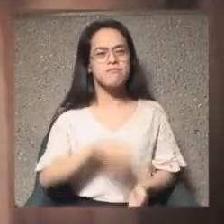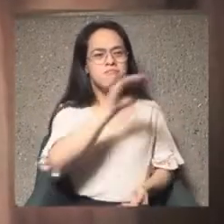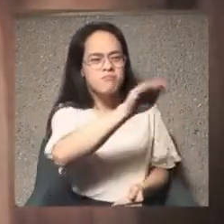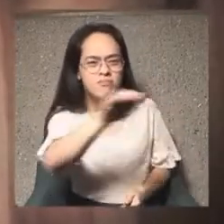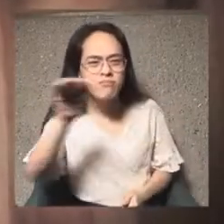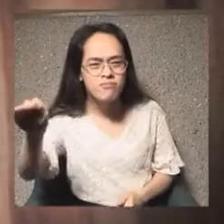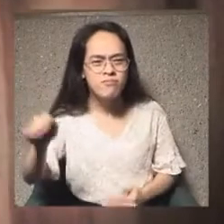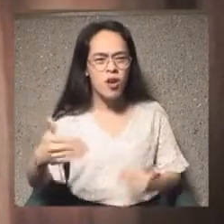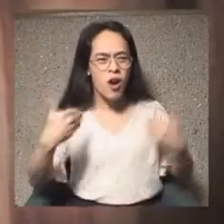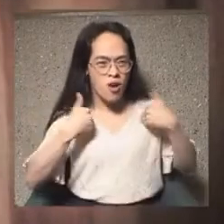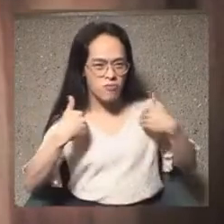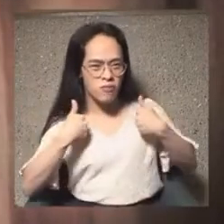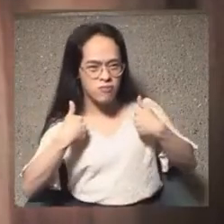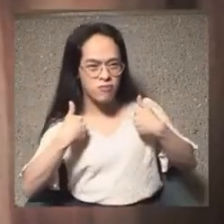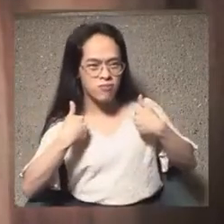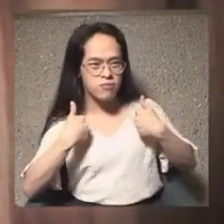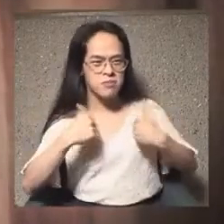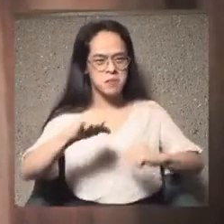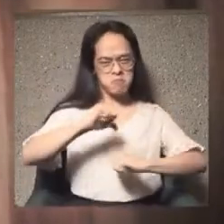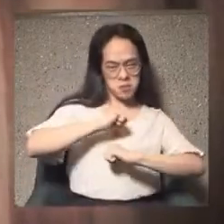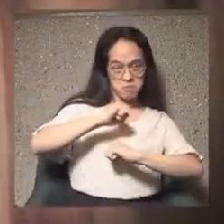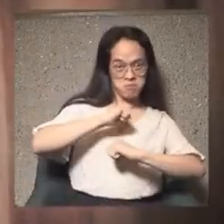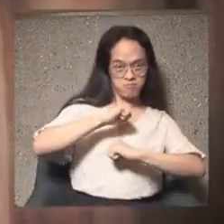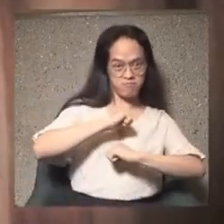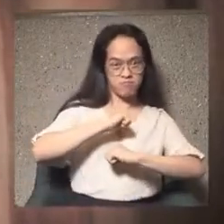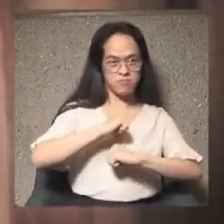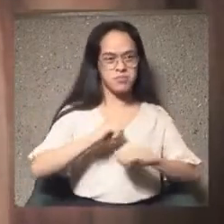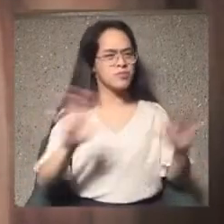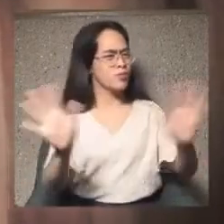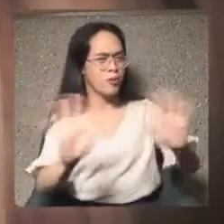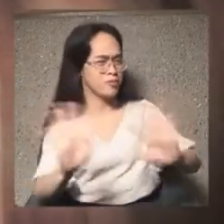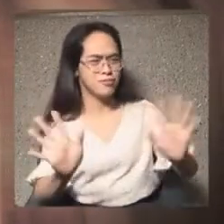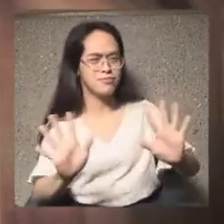Pride, unforgiveness,